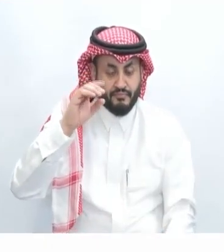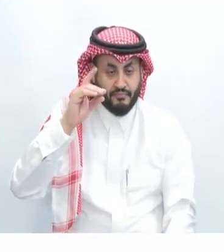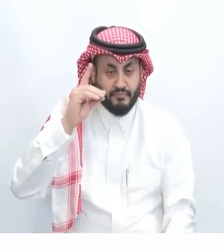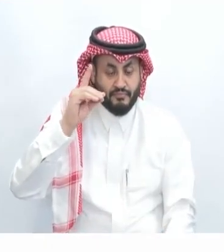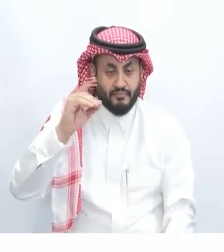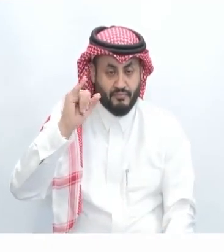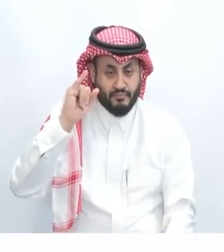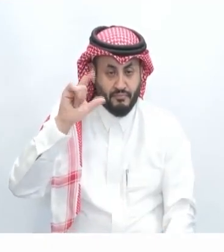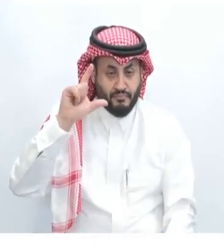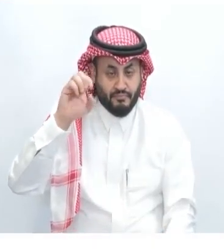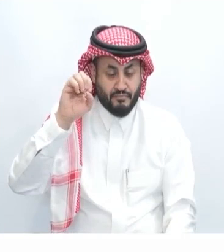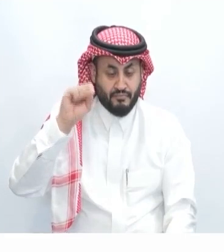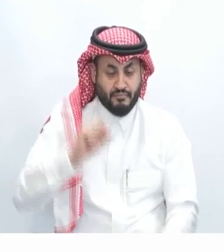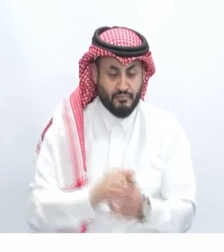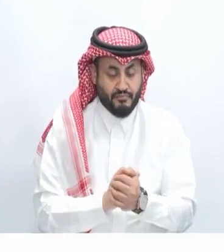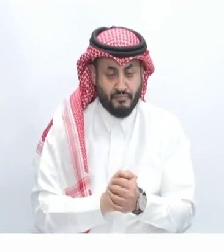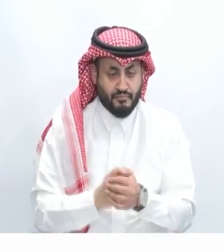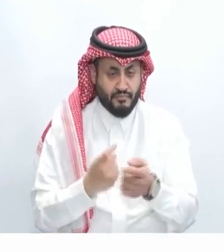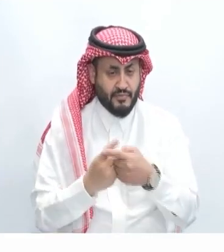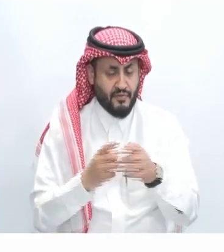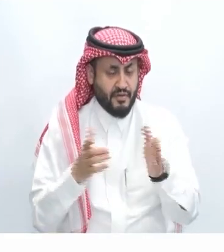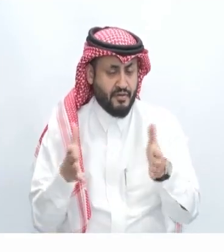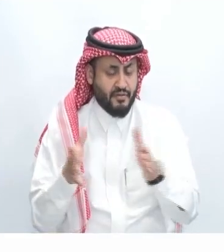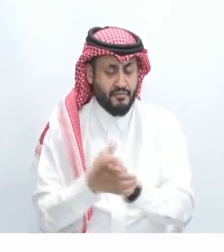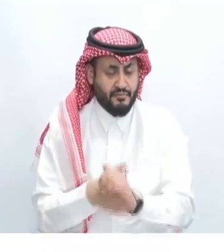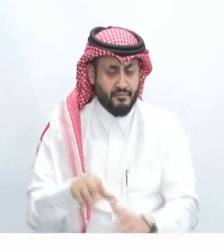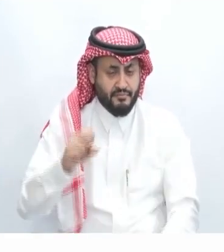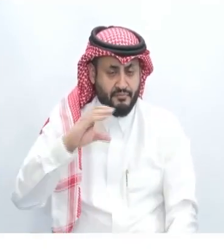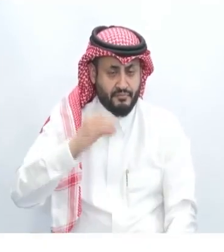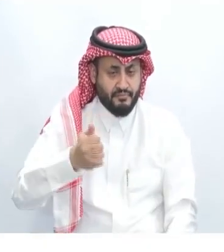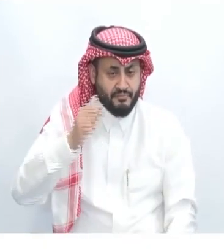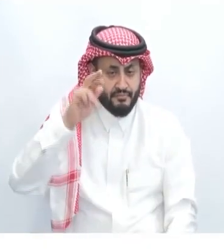Crocodiles are scary and have big teeth.